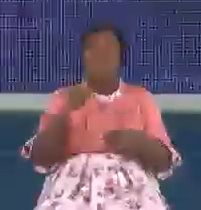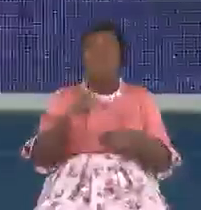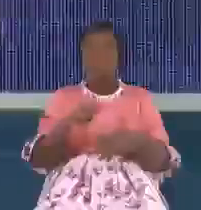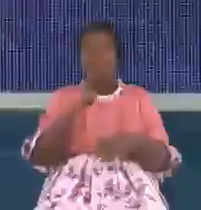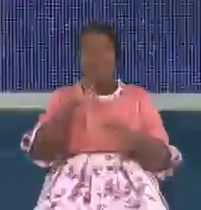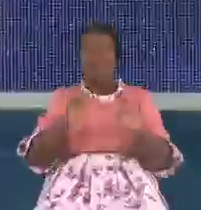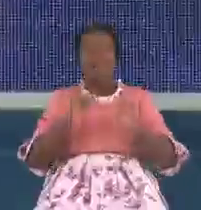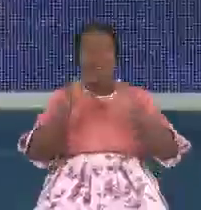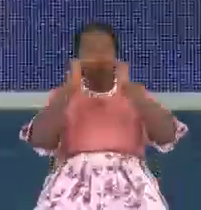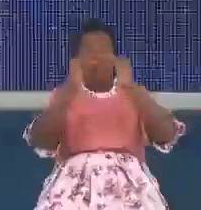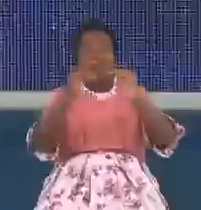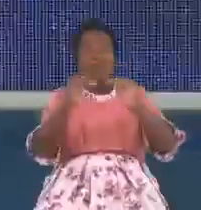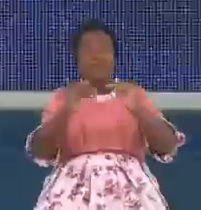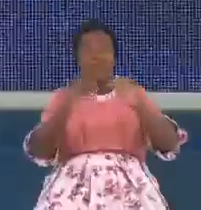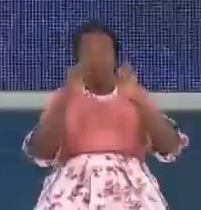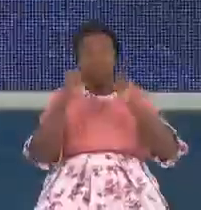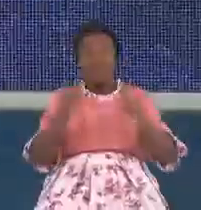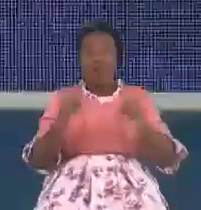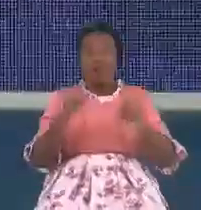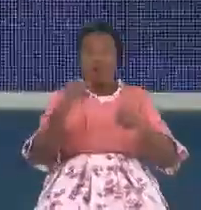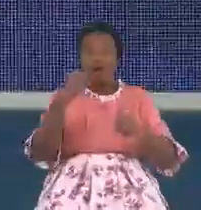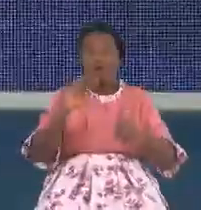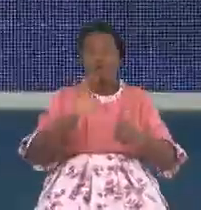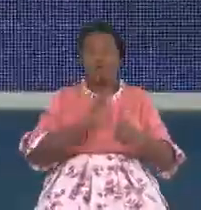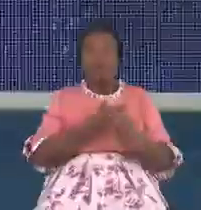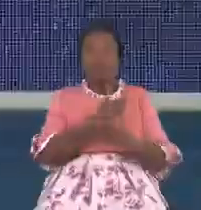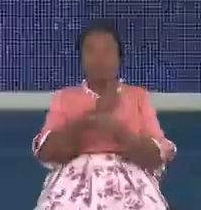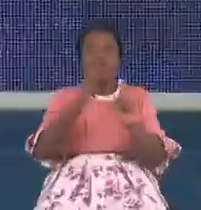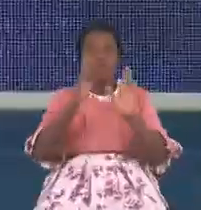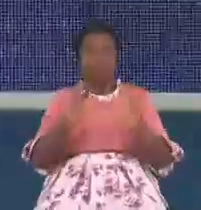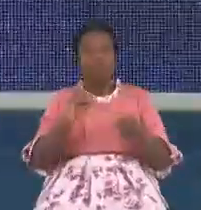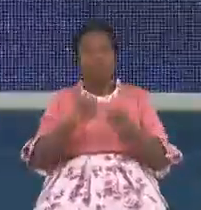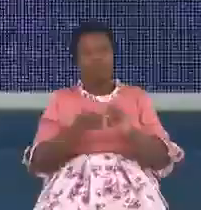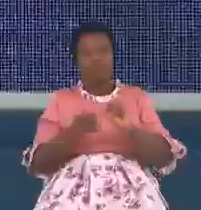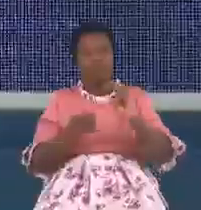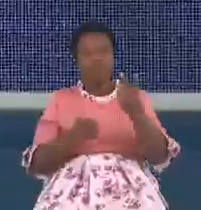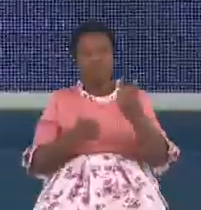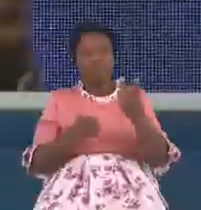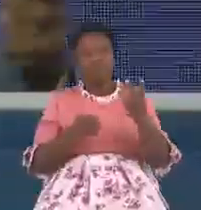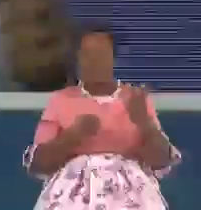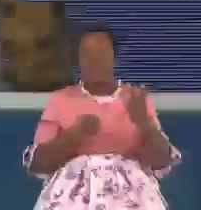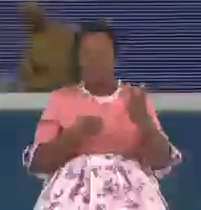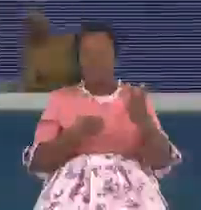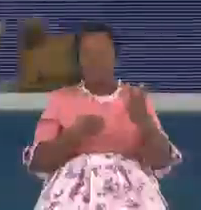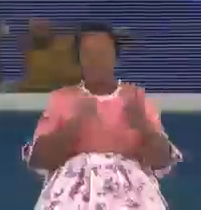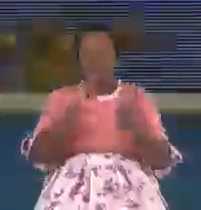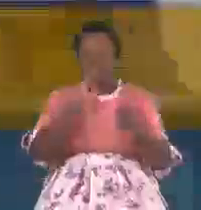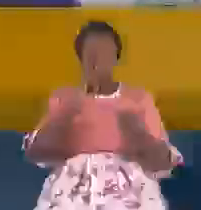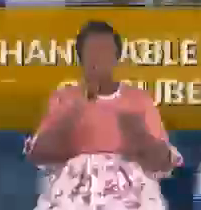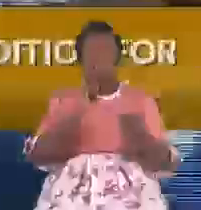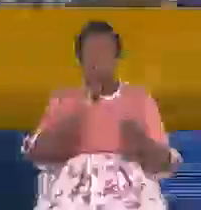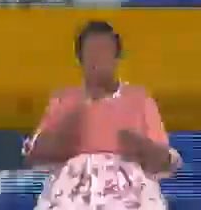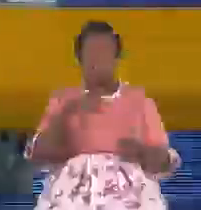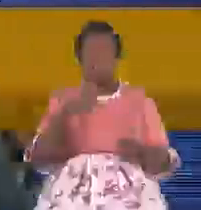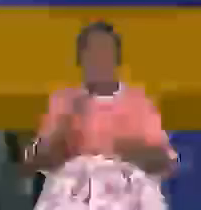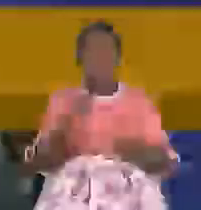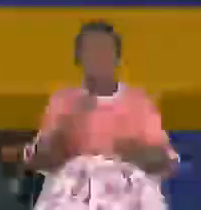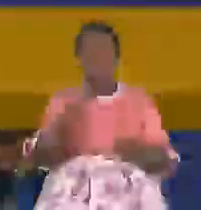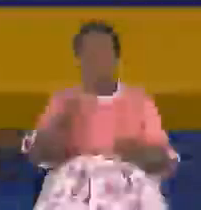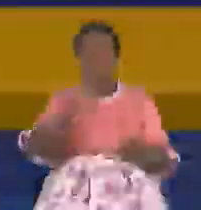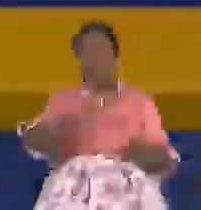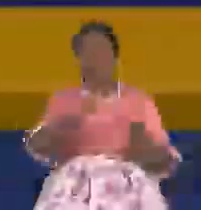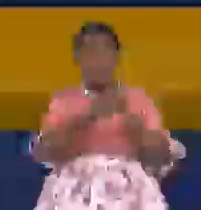our library look at number two number two is the unchangeable precondition